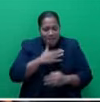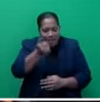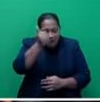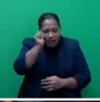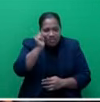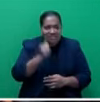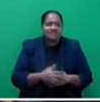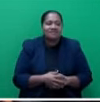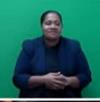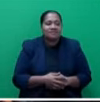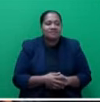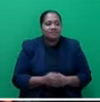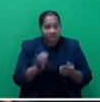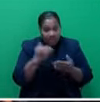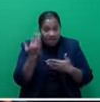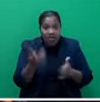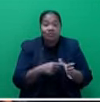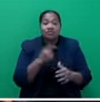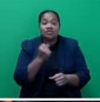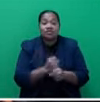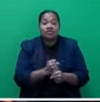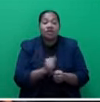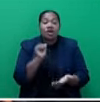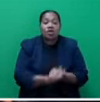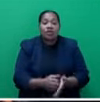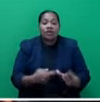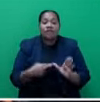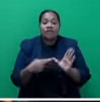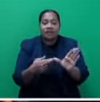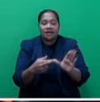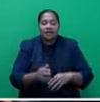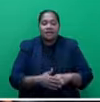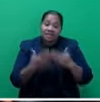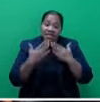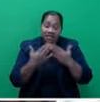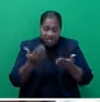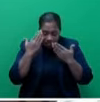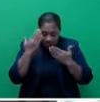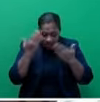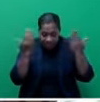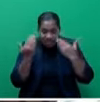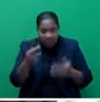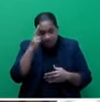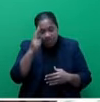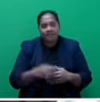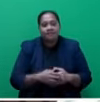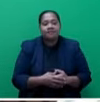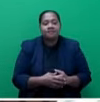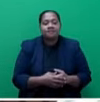Honourable Attorney General, your right of reply. Thank you, Mr. Speaker, sir. Mr. Speaker, sir,